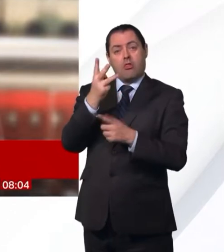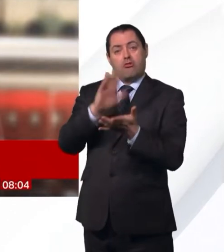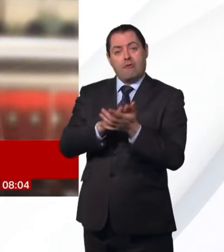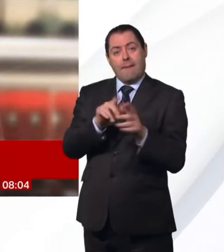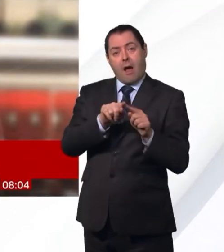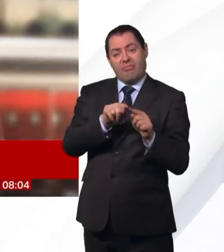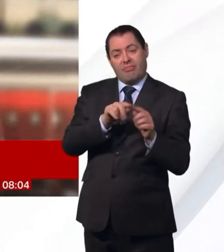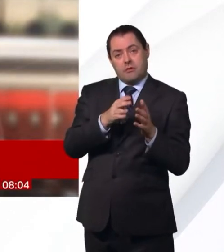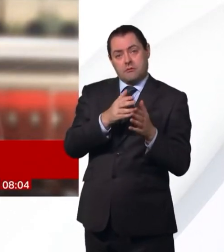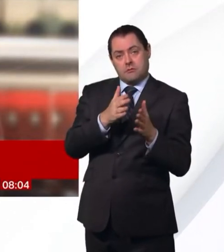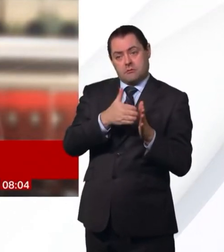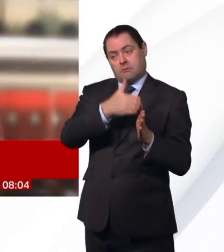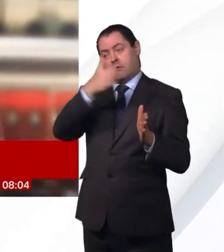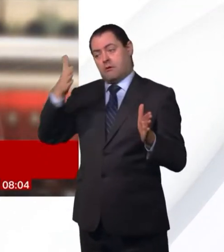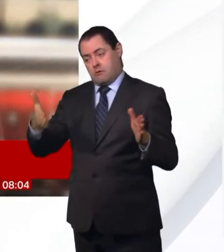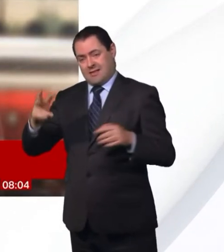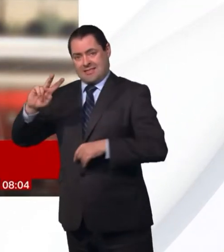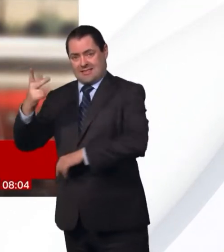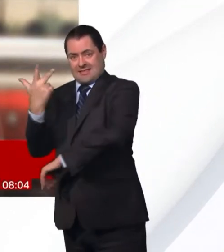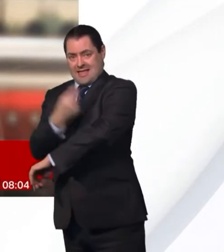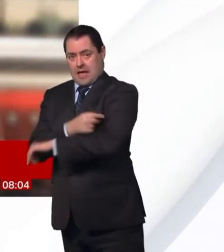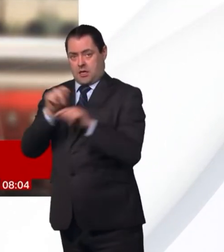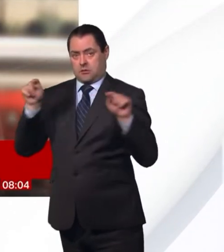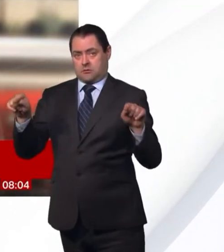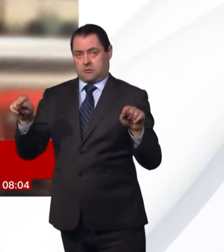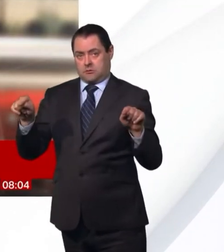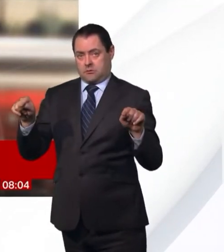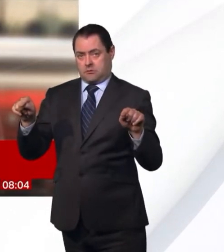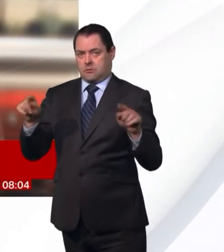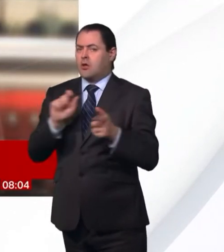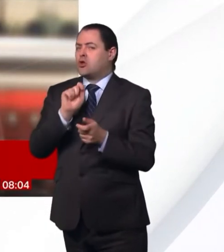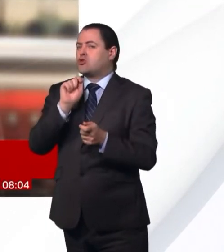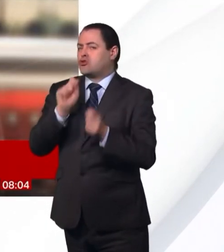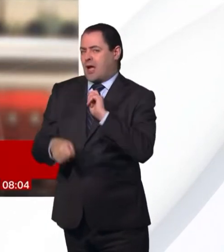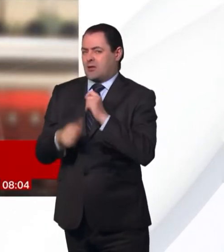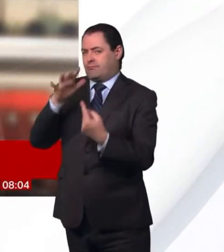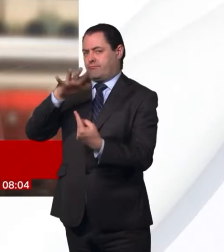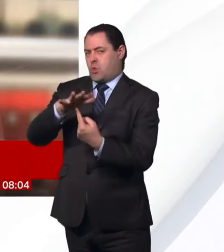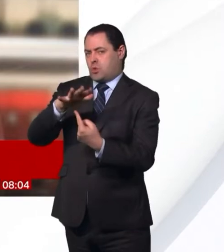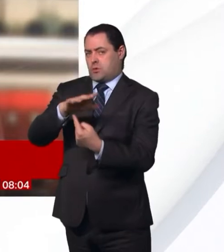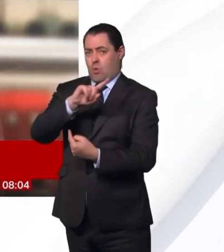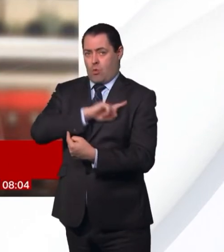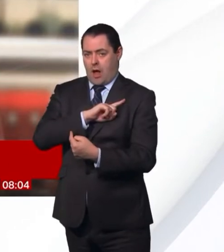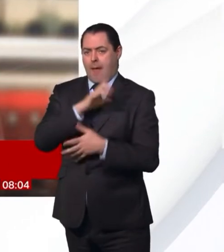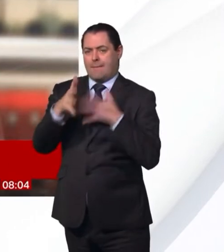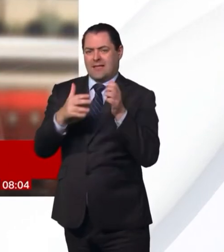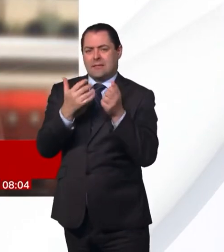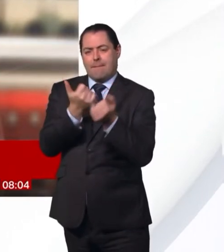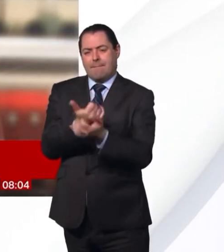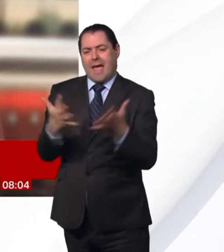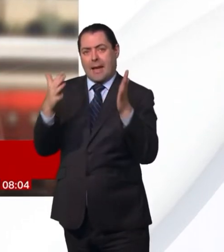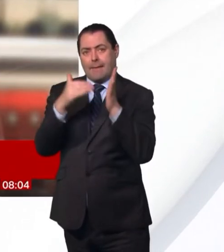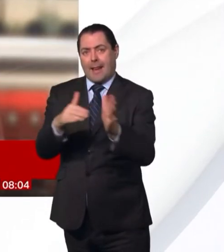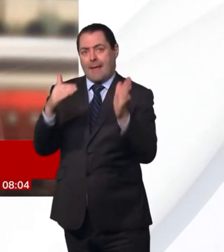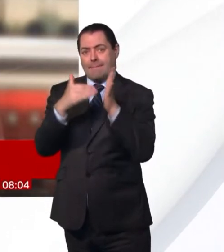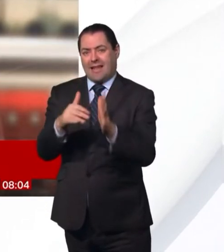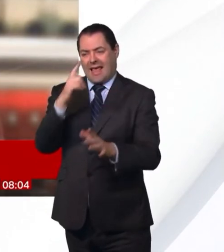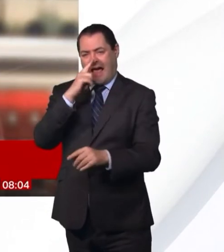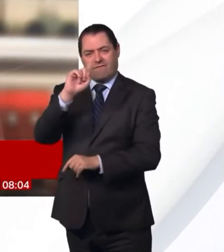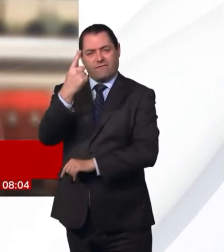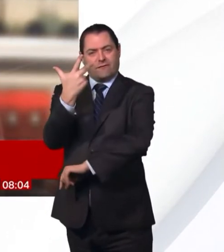first and second dosing. And that's an important shift because it means that millions, potentially tens of millions of